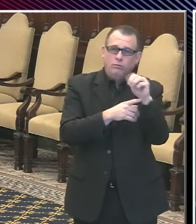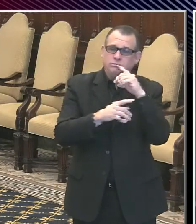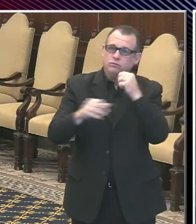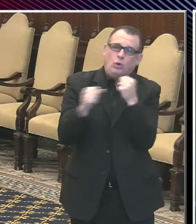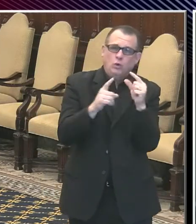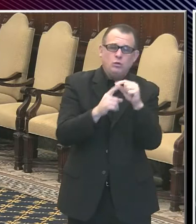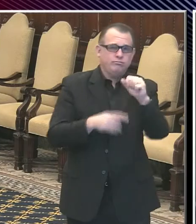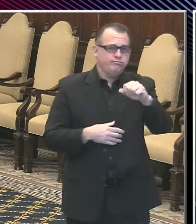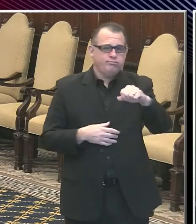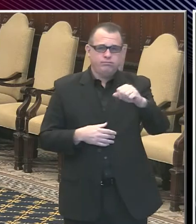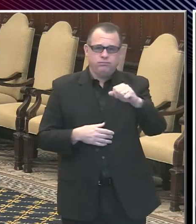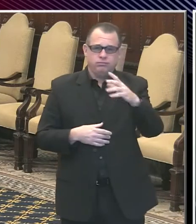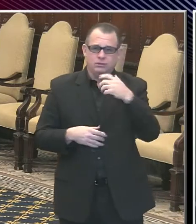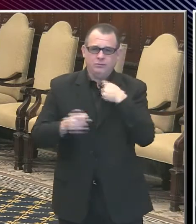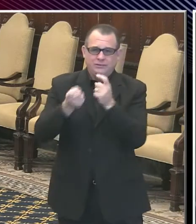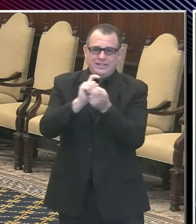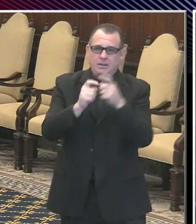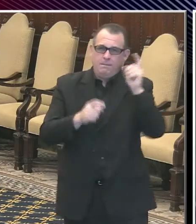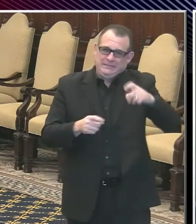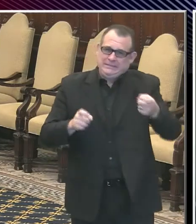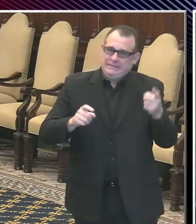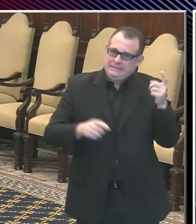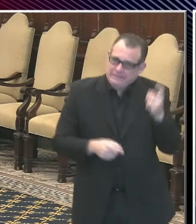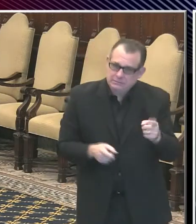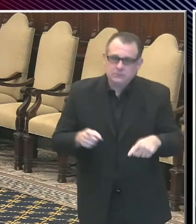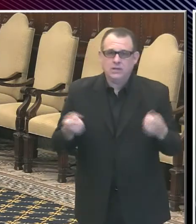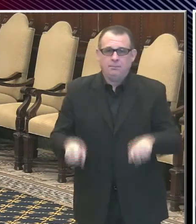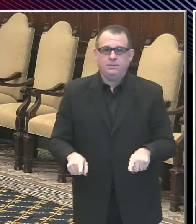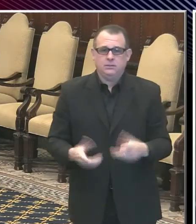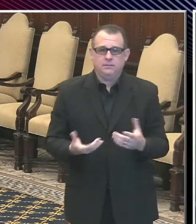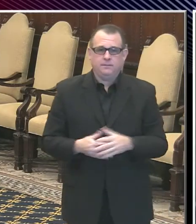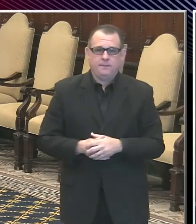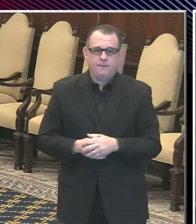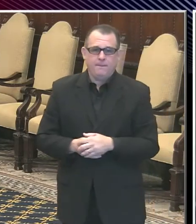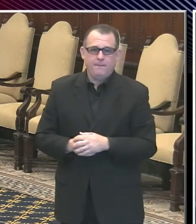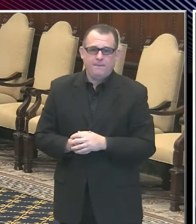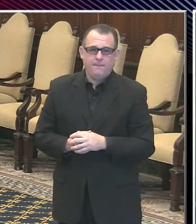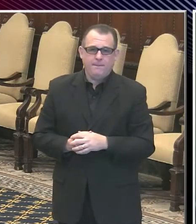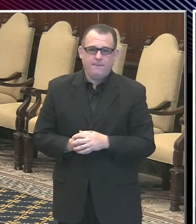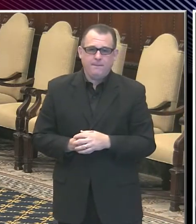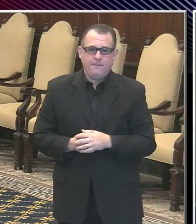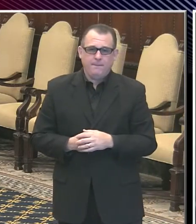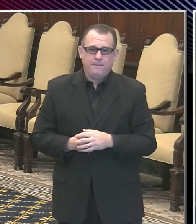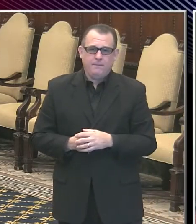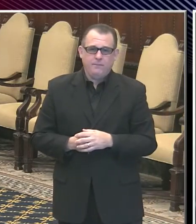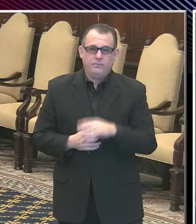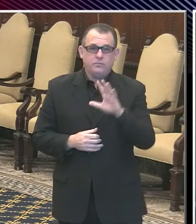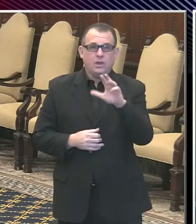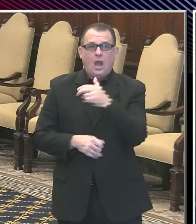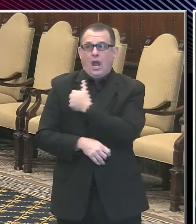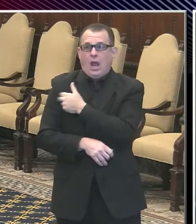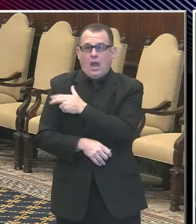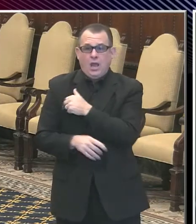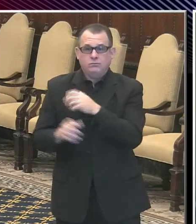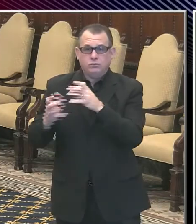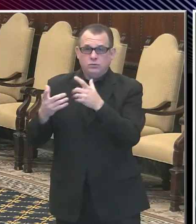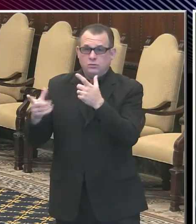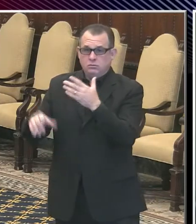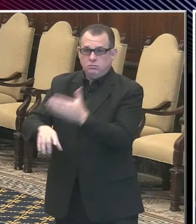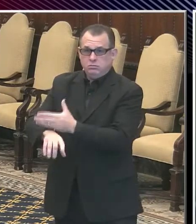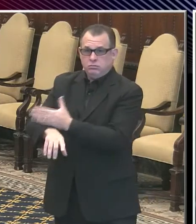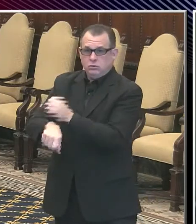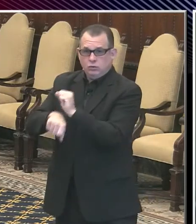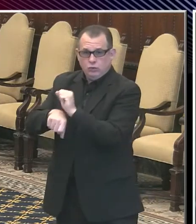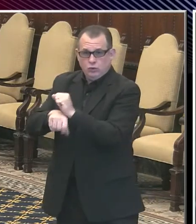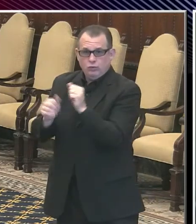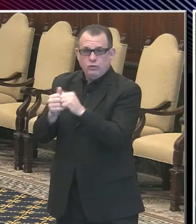problem. I will say here, we feel like there's been more progress made when hospitals have been involved working with nursing